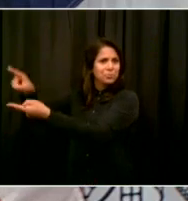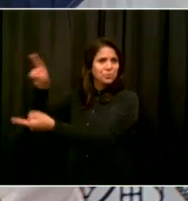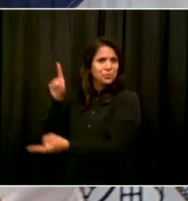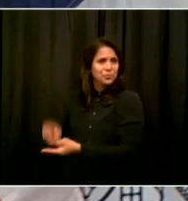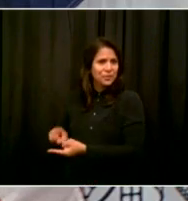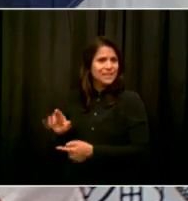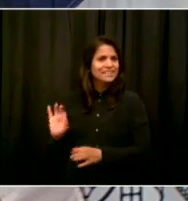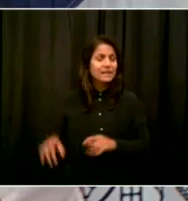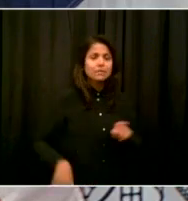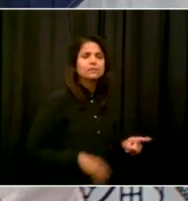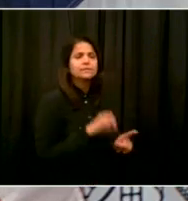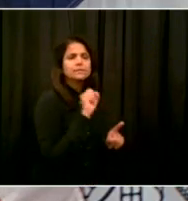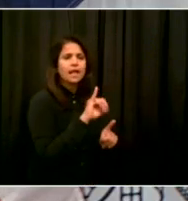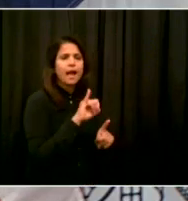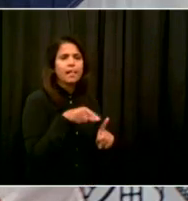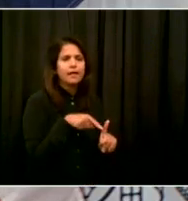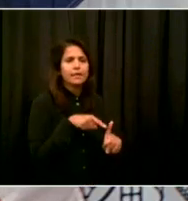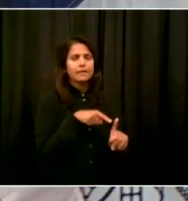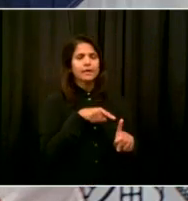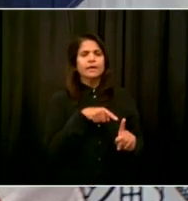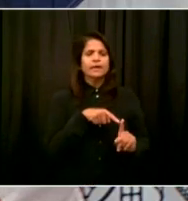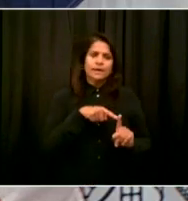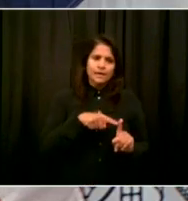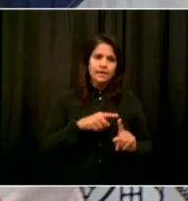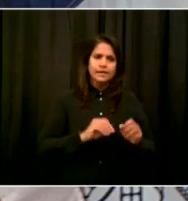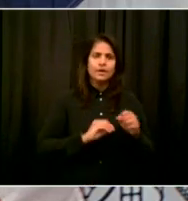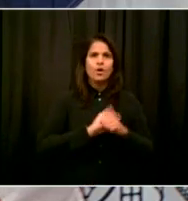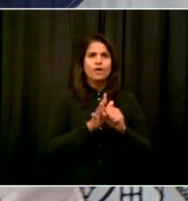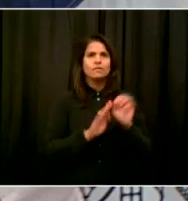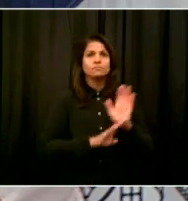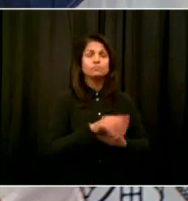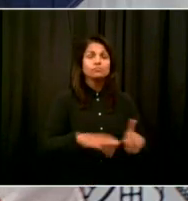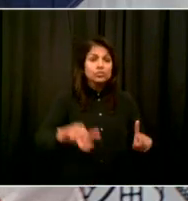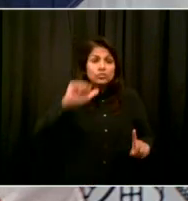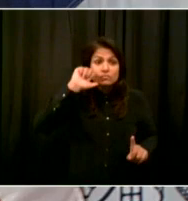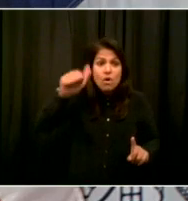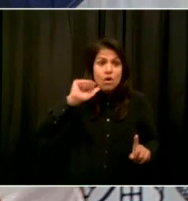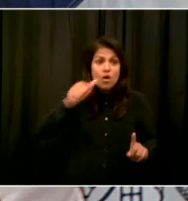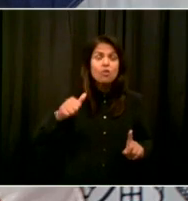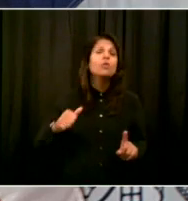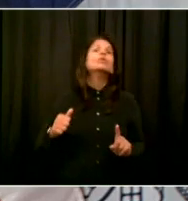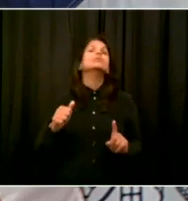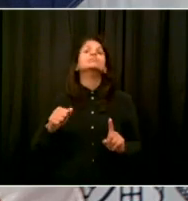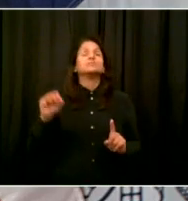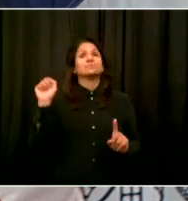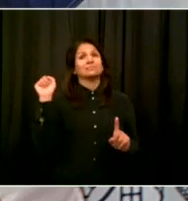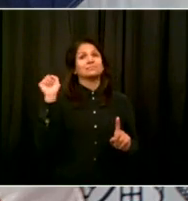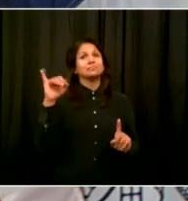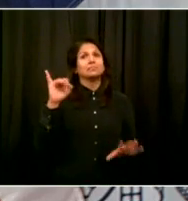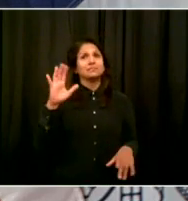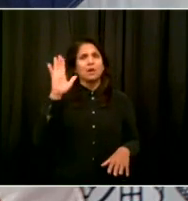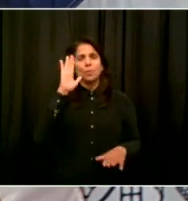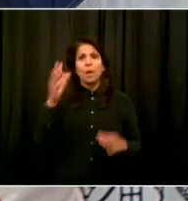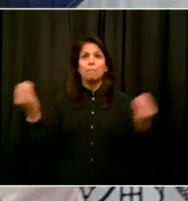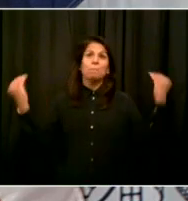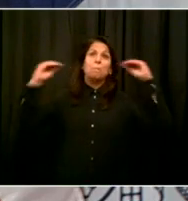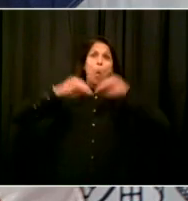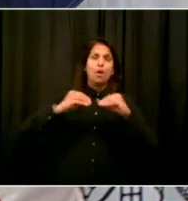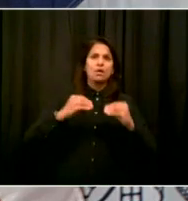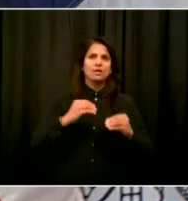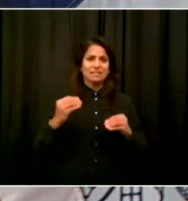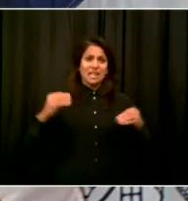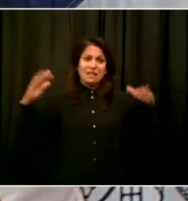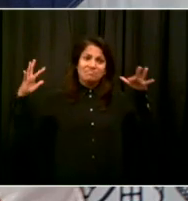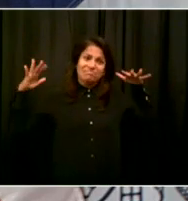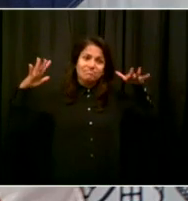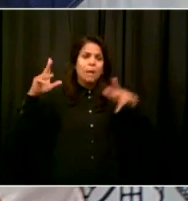day of action means a lot of outreach, a lot of mass distribution, a lot of testing. There'll be an outreach effort at the ferry terminal and other locations around the island.